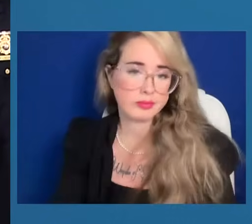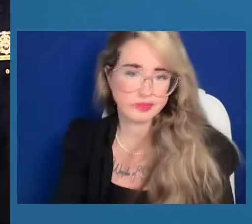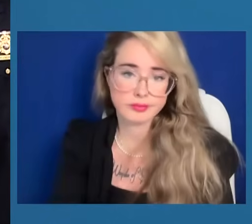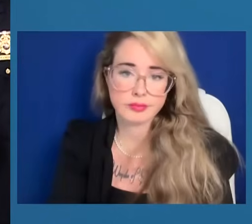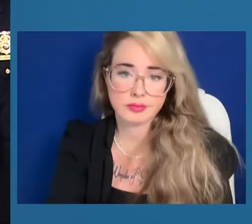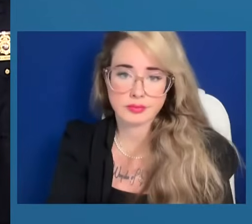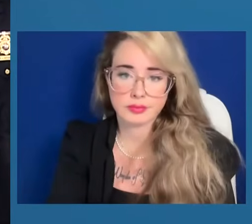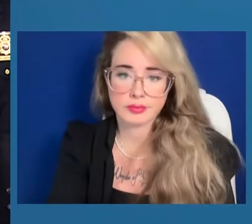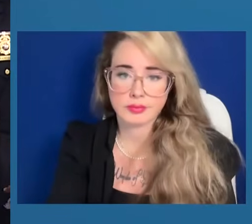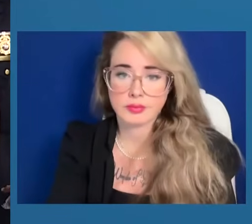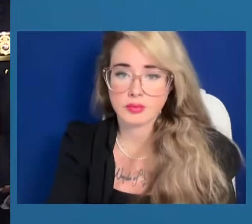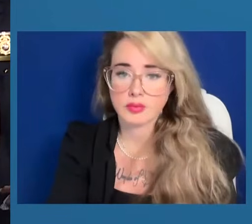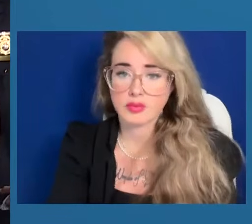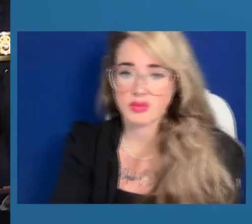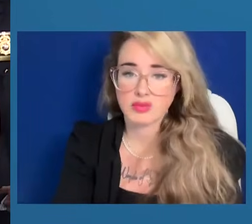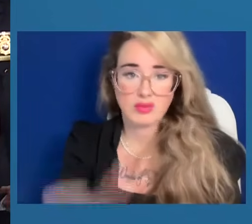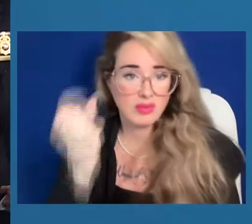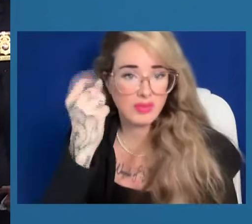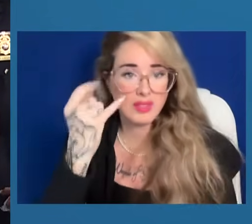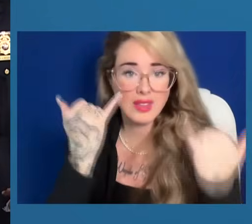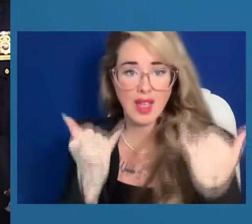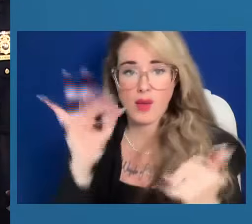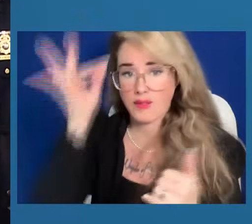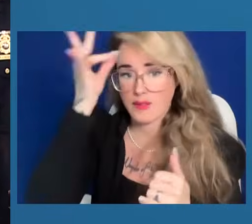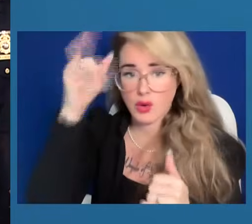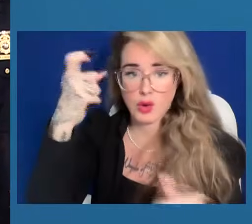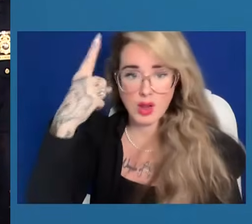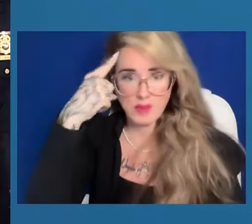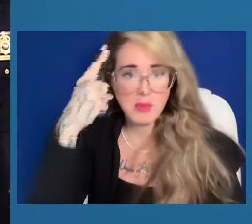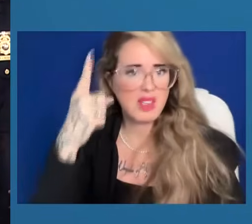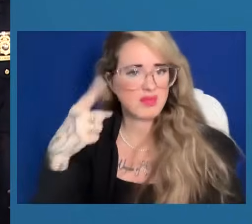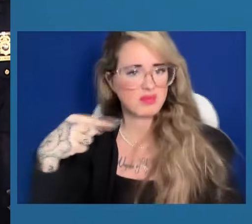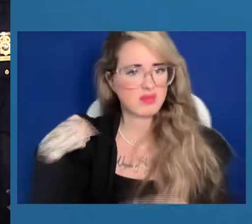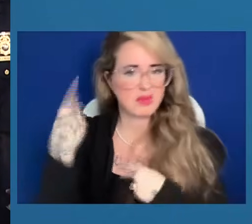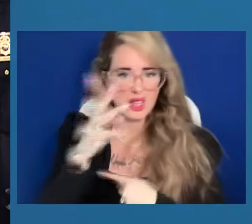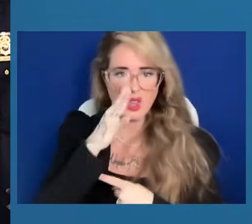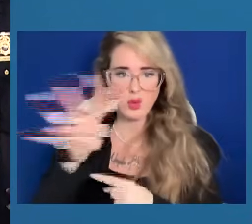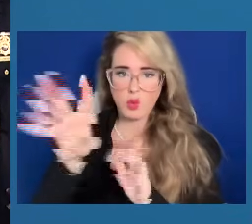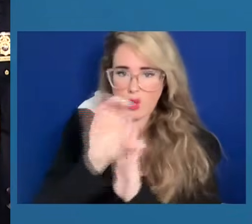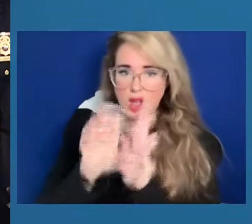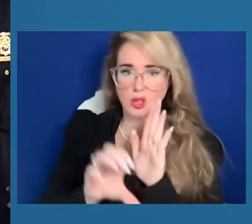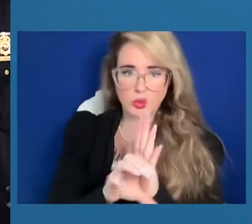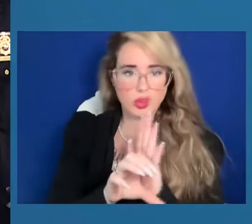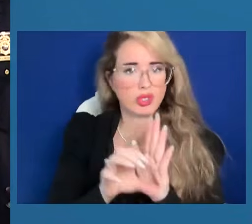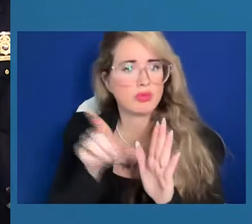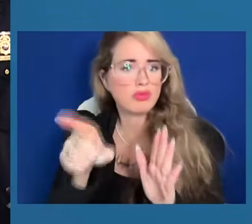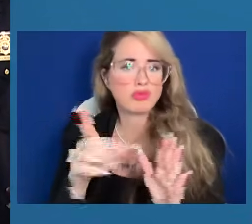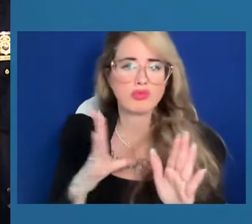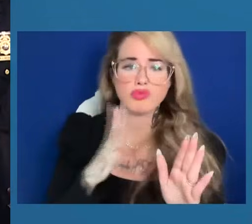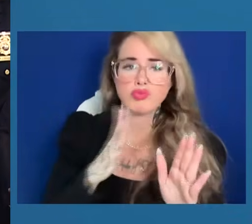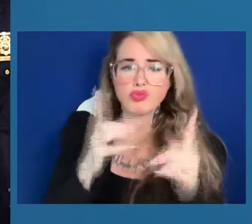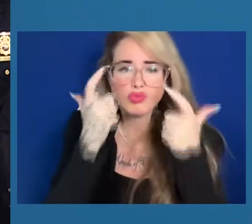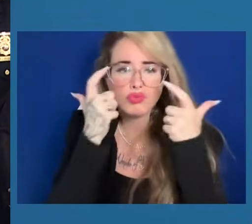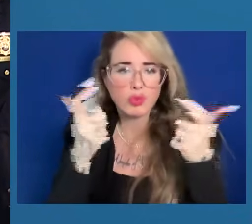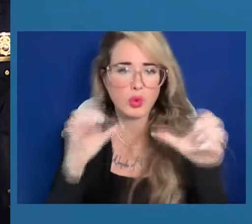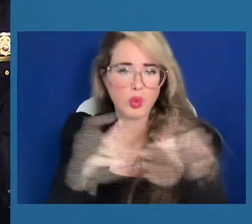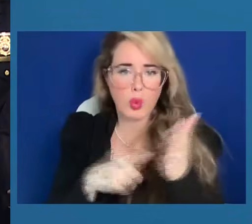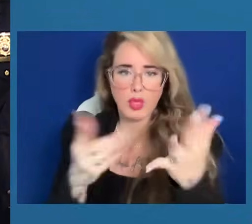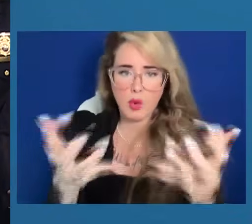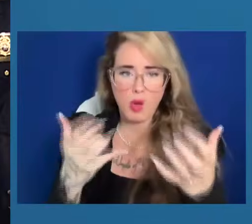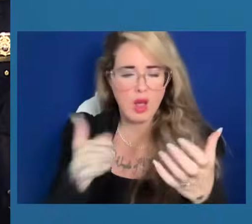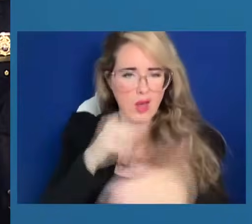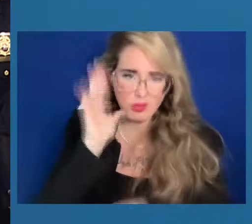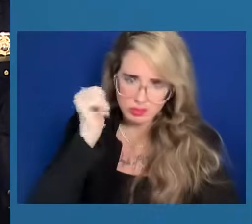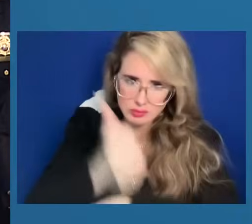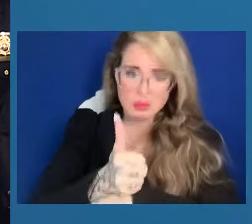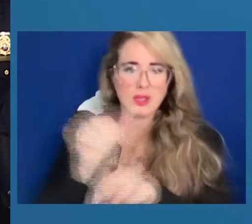But since the federal government is more than willing to ignore the Constitution to suit their own purposes, I'm going to codify that into state